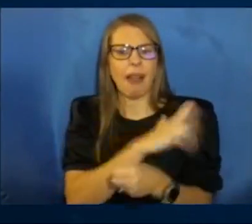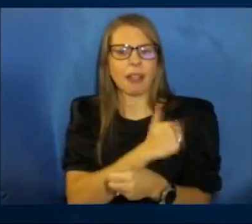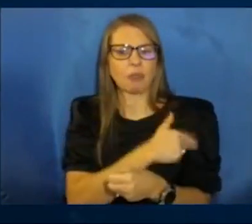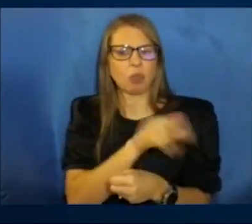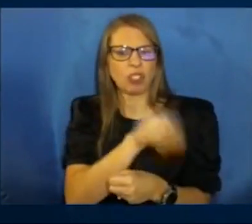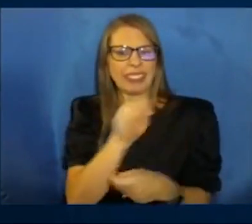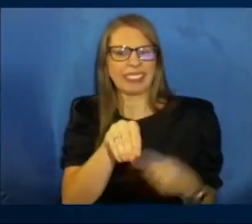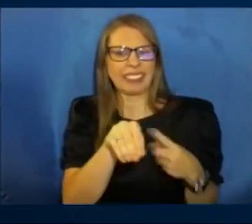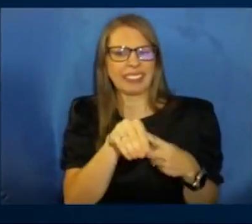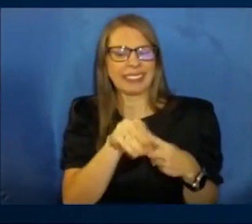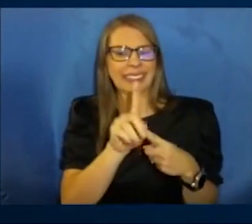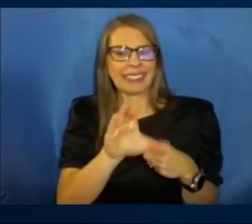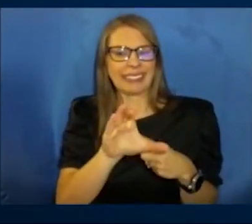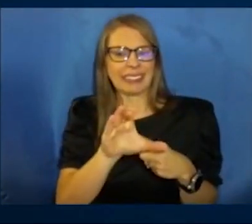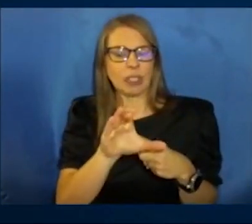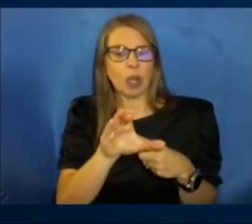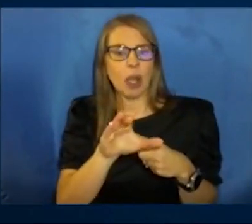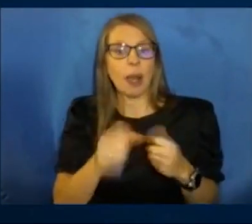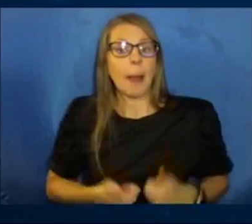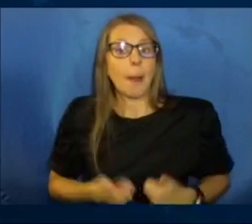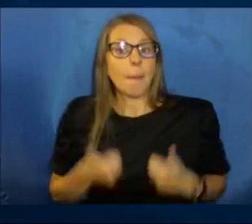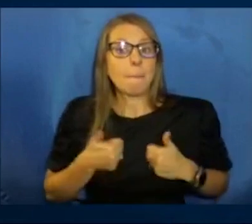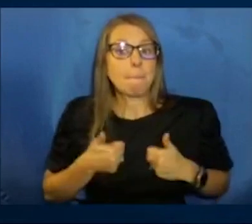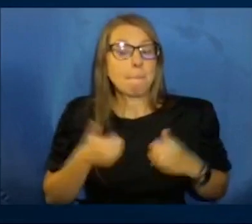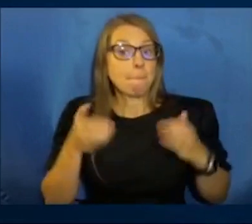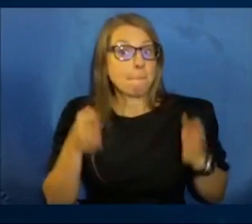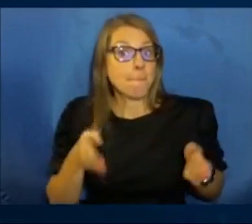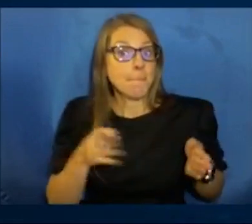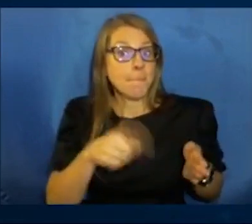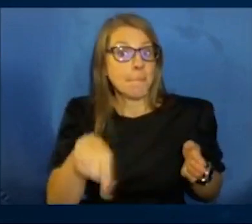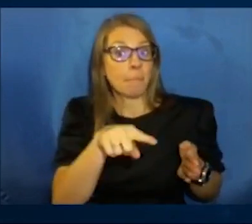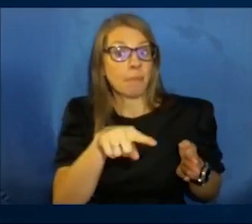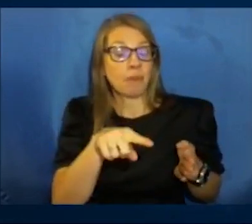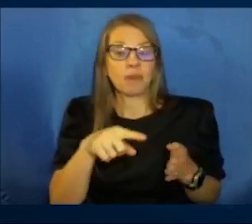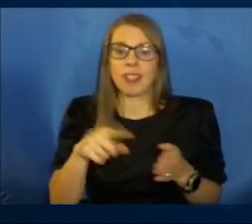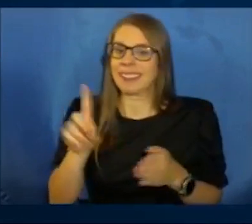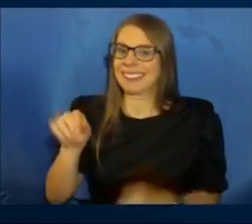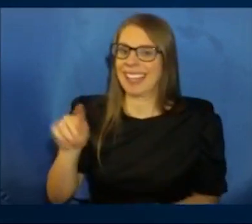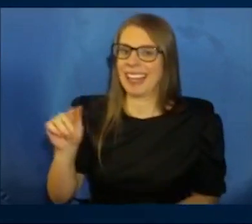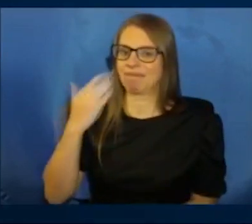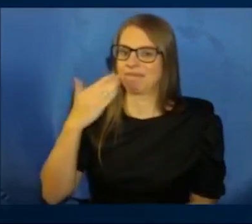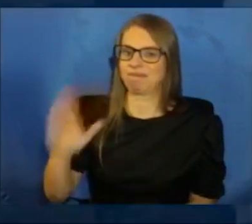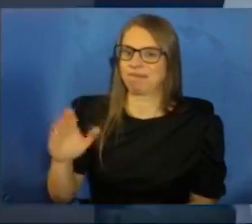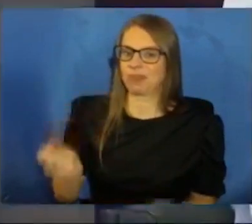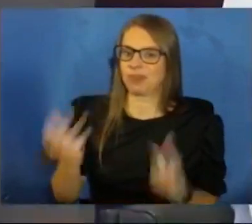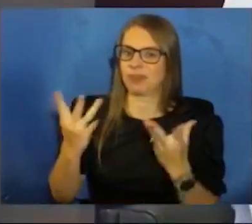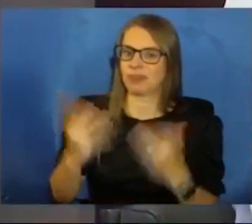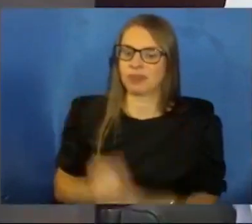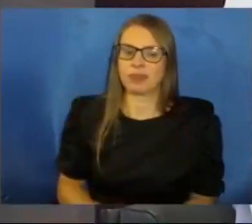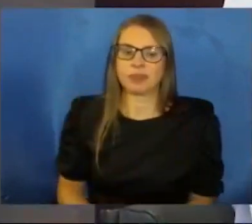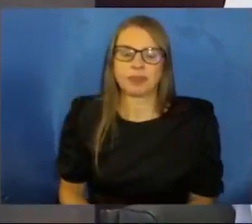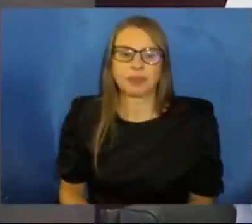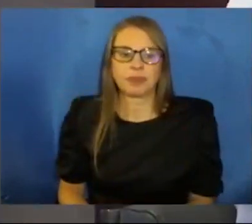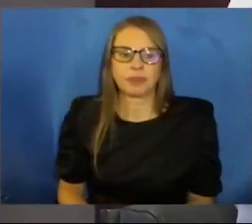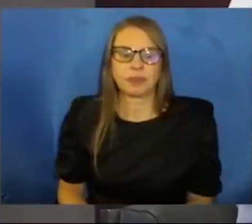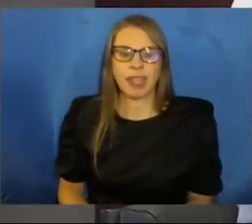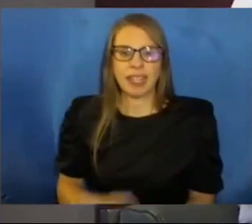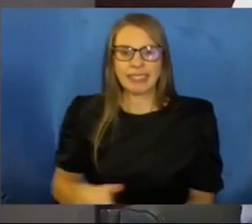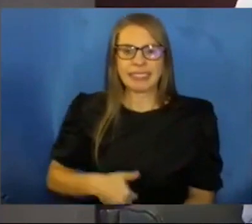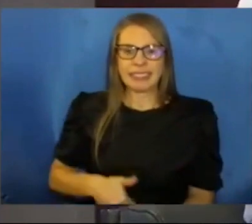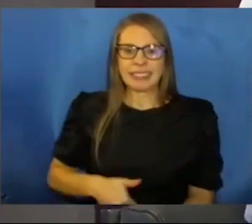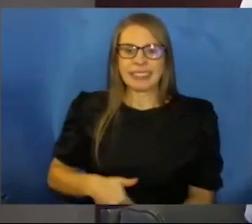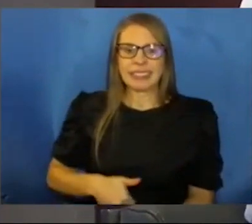by SARS-CoV-2, specifically Delta right now, as that is the predominant variant going around. Dr. Williamson, do we know what percentage of Kansas